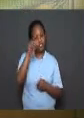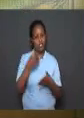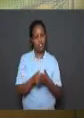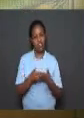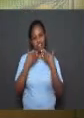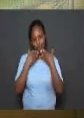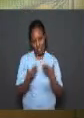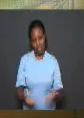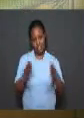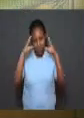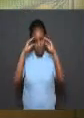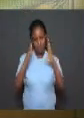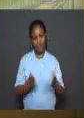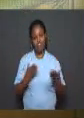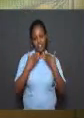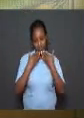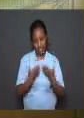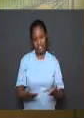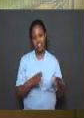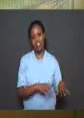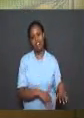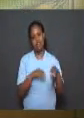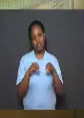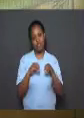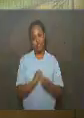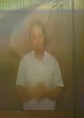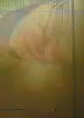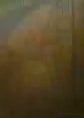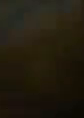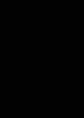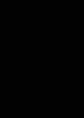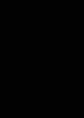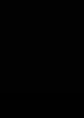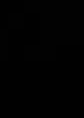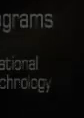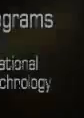Until then, thank you, teacher. Thank you, students.